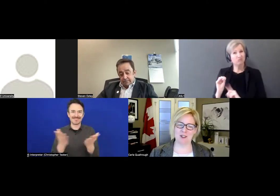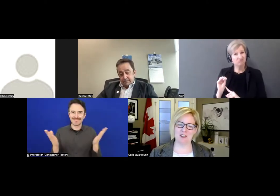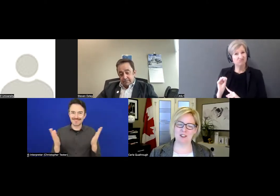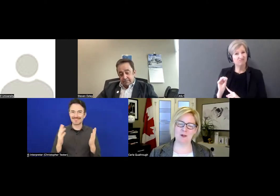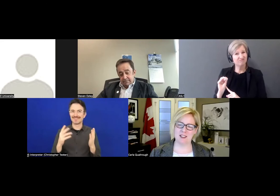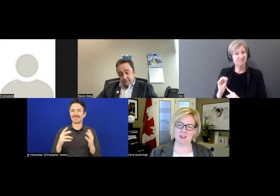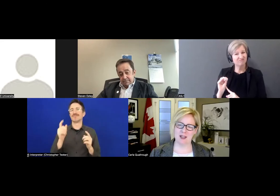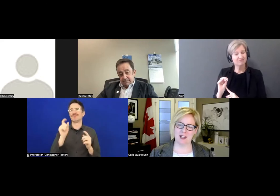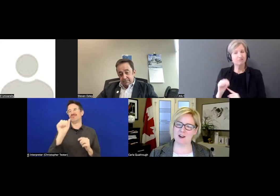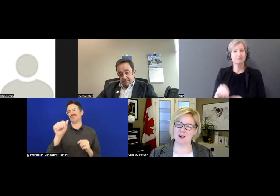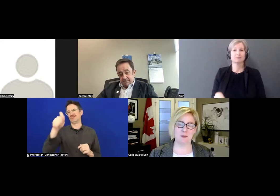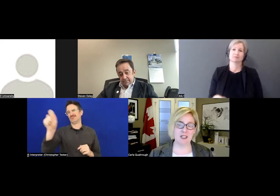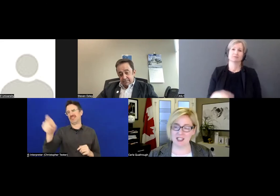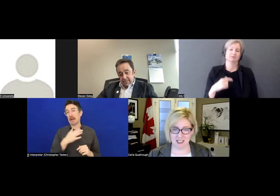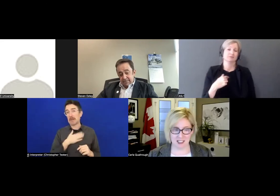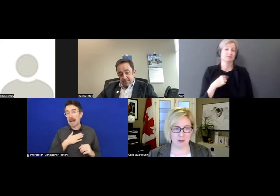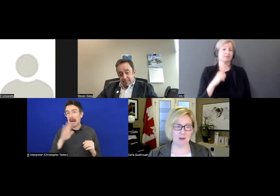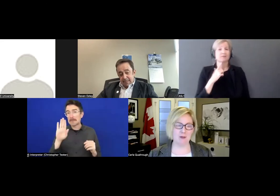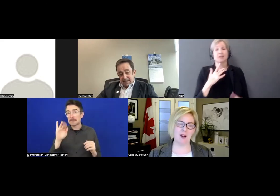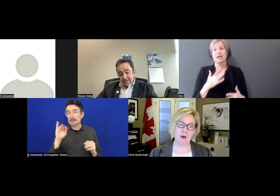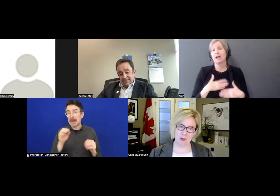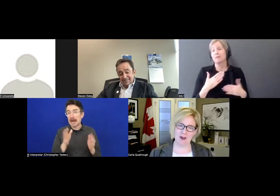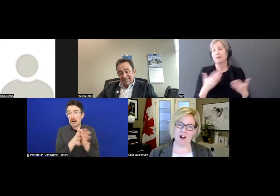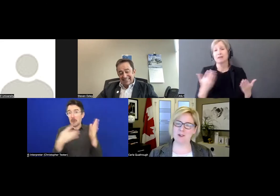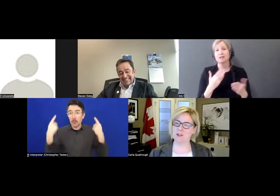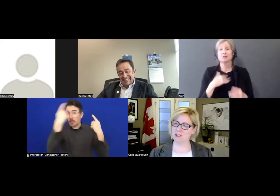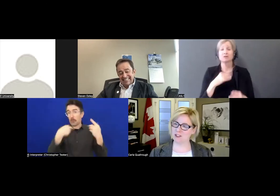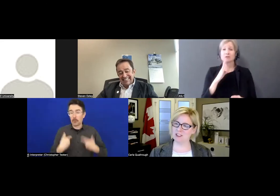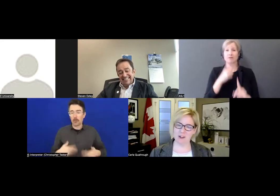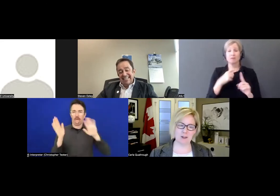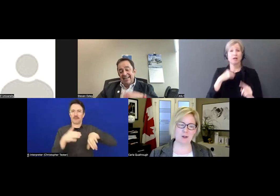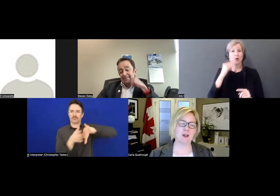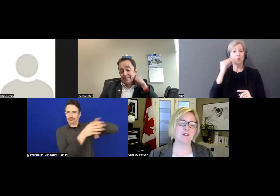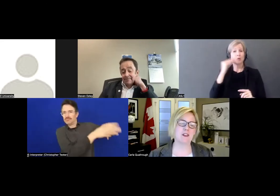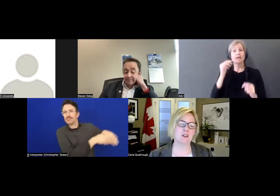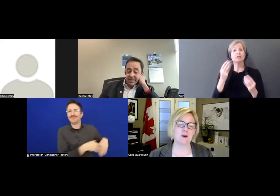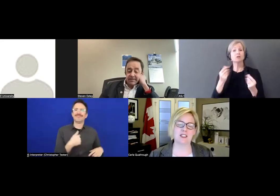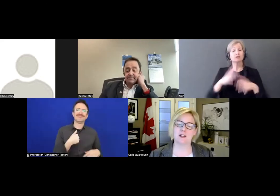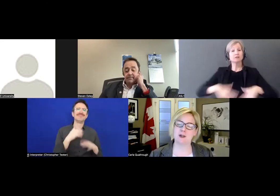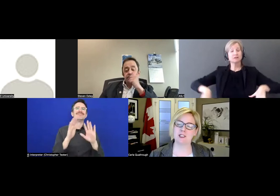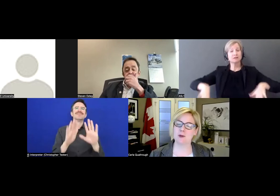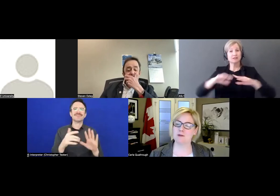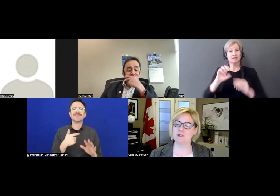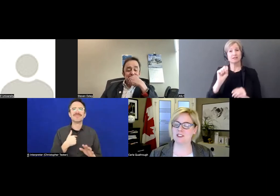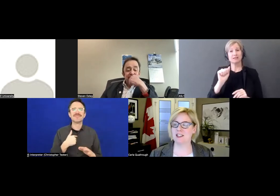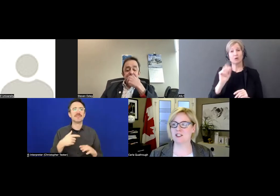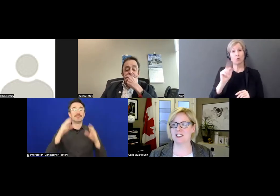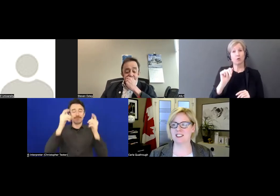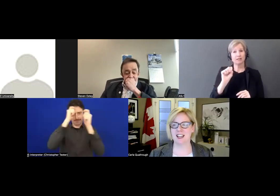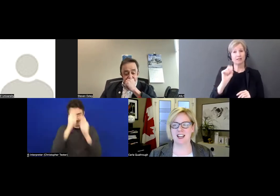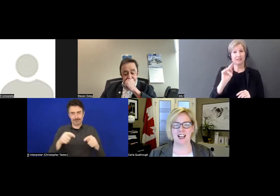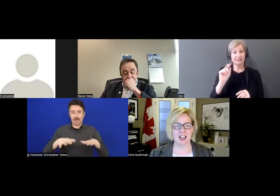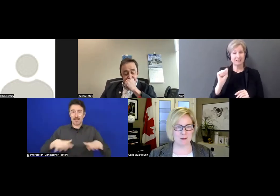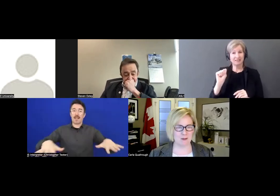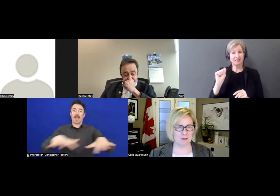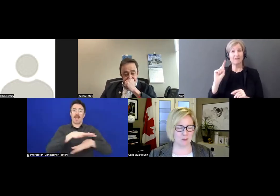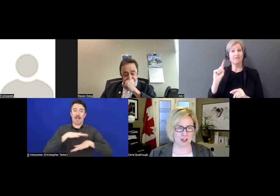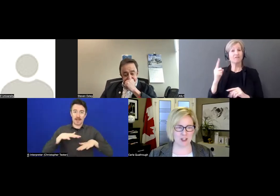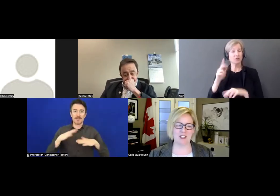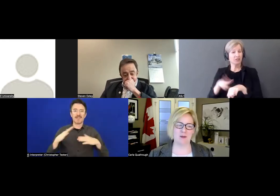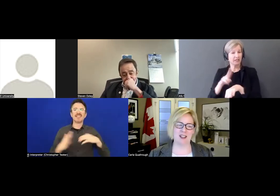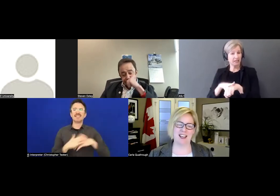I'm just so glad to be here speaking to you from my home on the traditional territory of the Tsawwassen and Musqueam First Nations